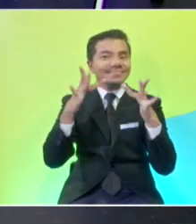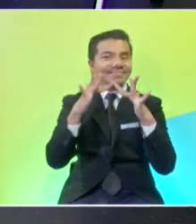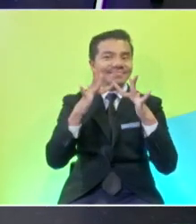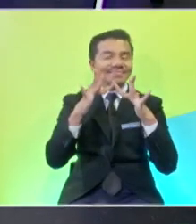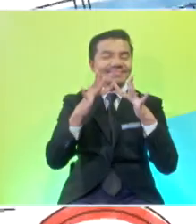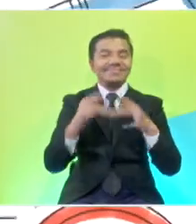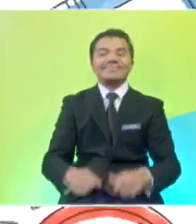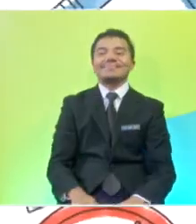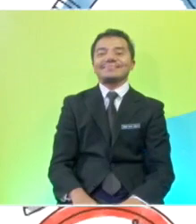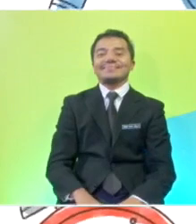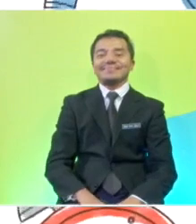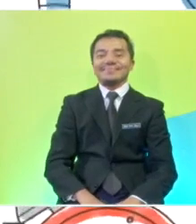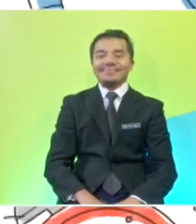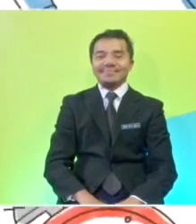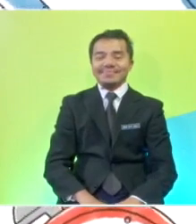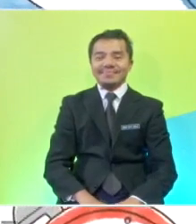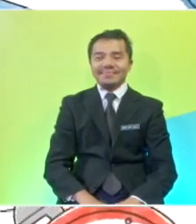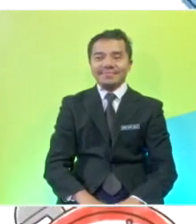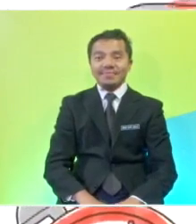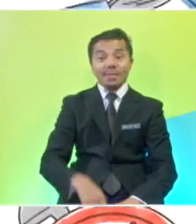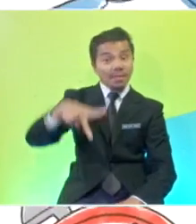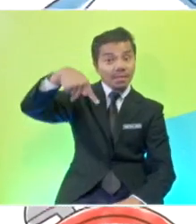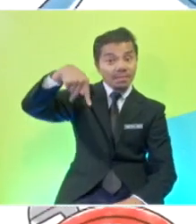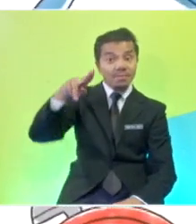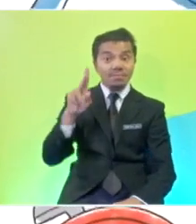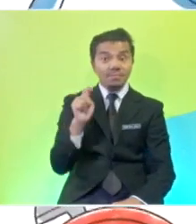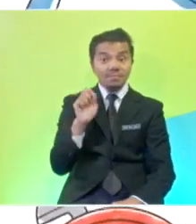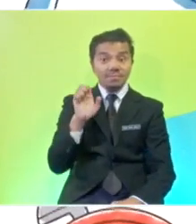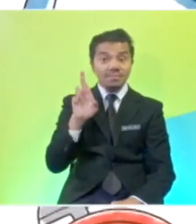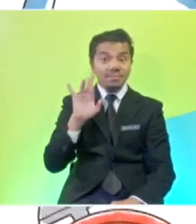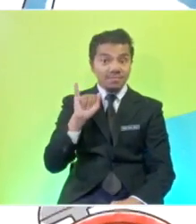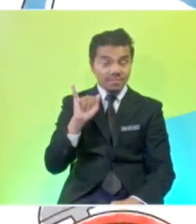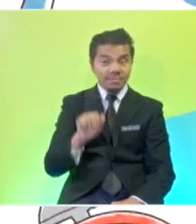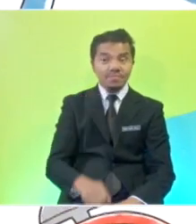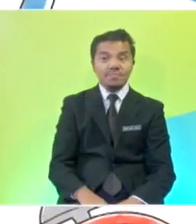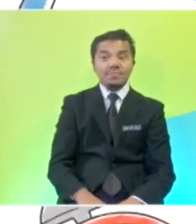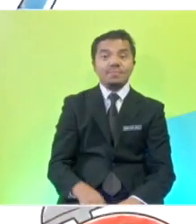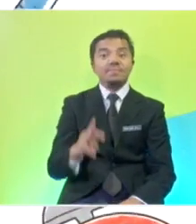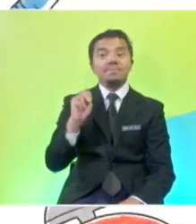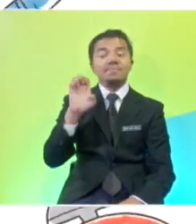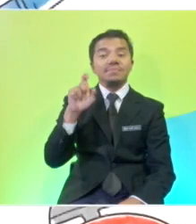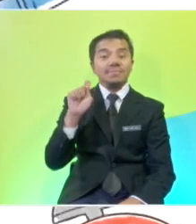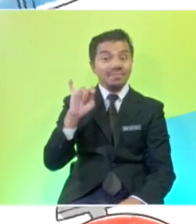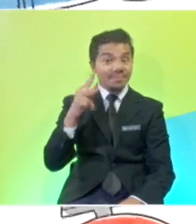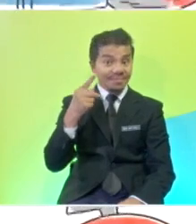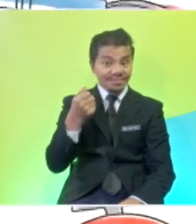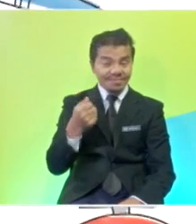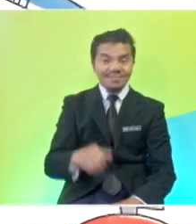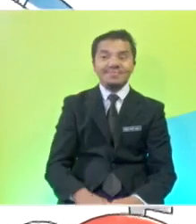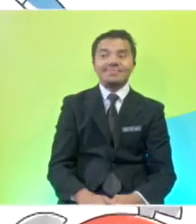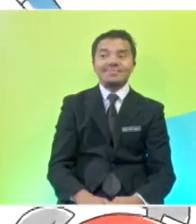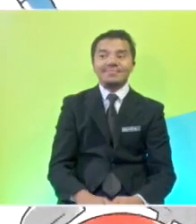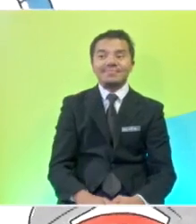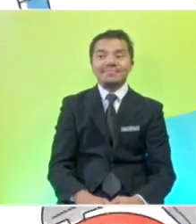classmates here. Okay, there are Putri from SK Bukit Ramamputra, Mitika from SK Puchong Indah, okay,